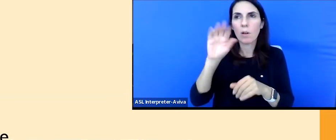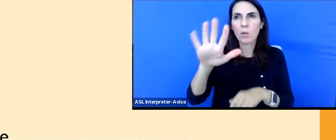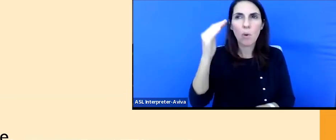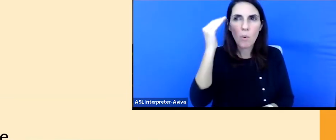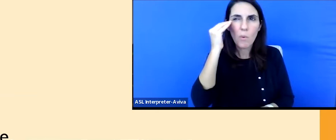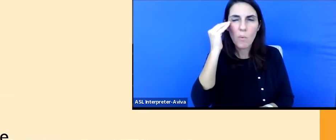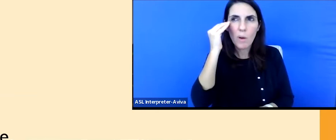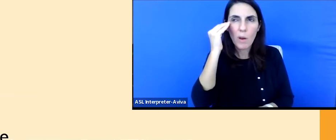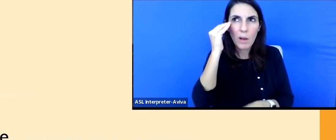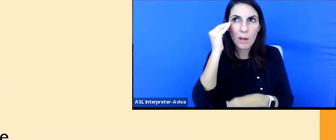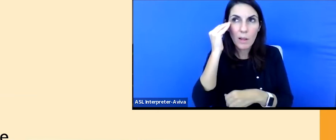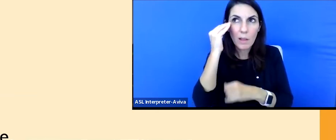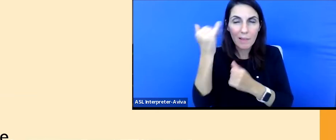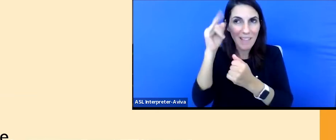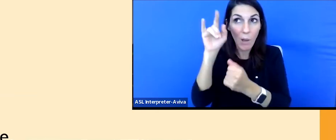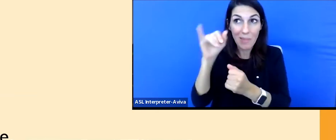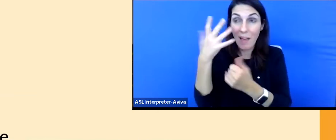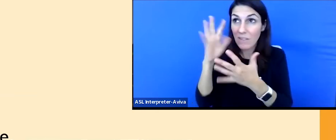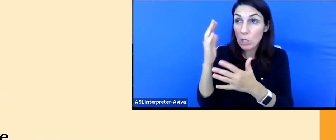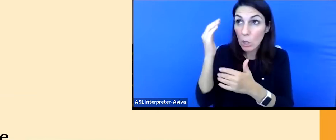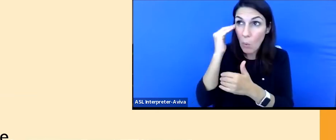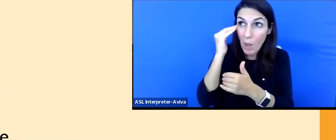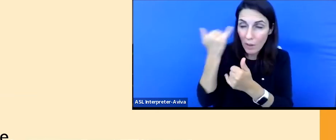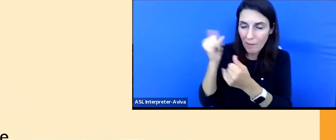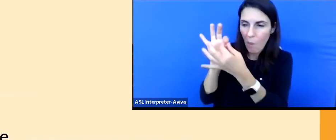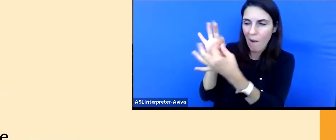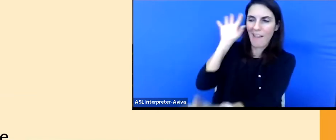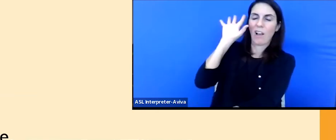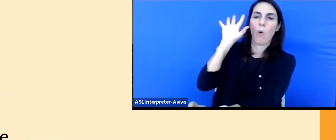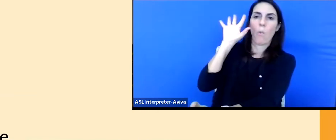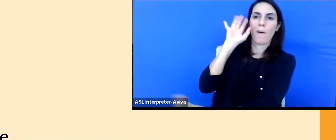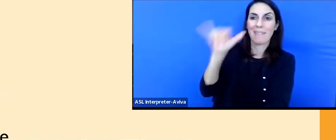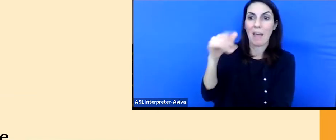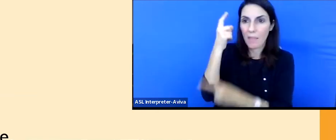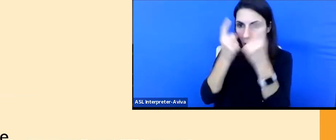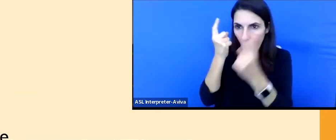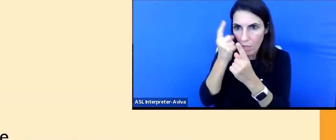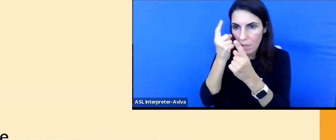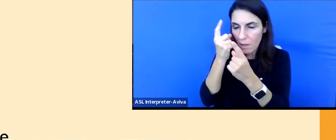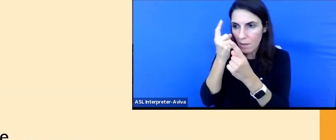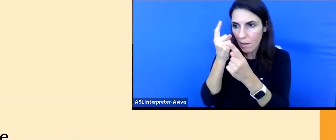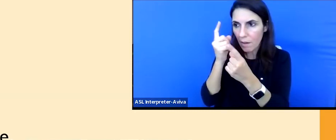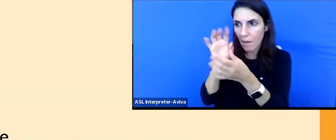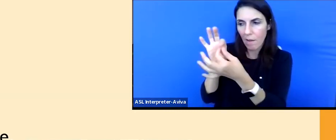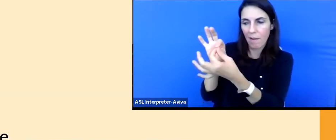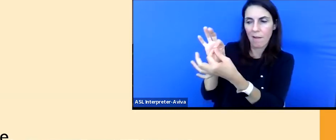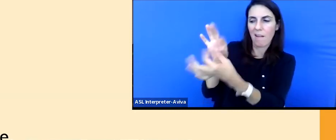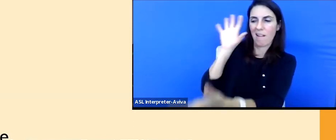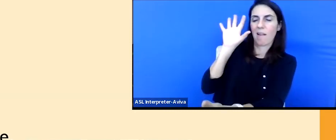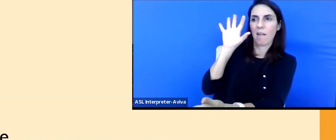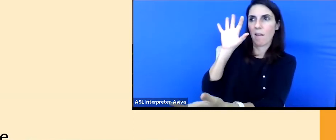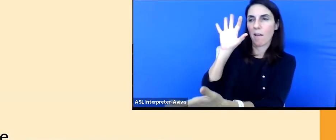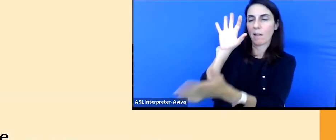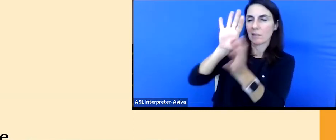And now let it go. Let it leave and go on through and